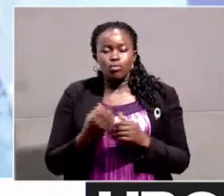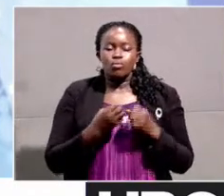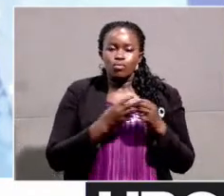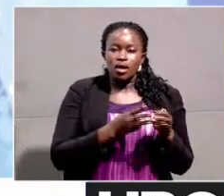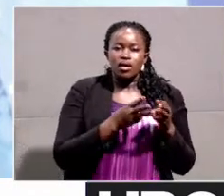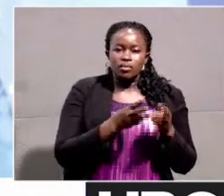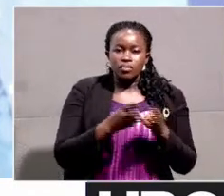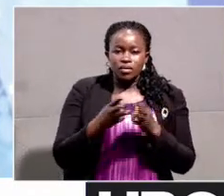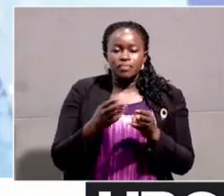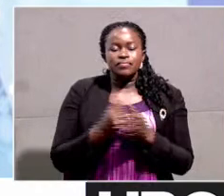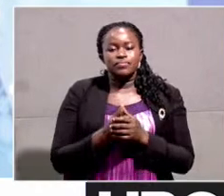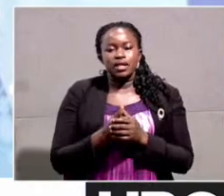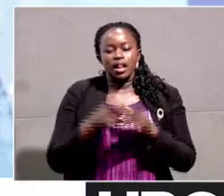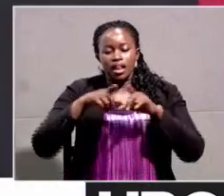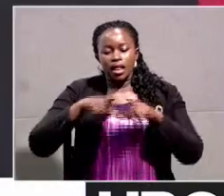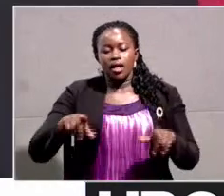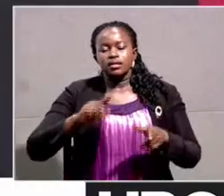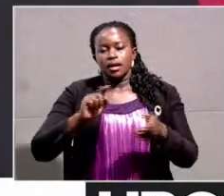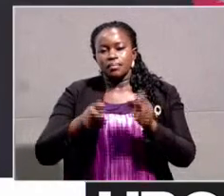the land amendment proposals.